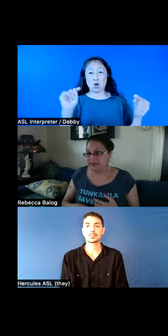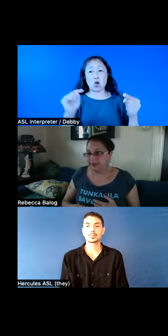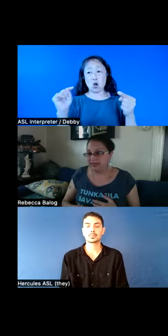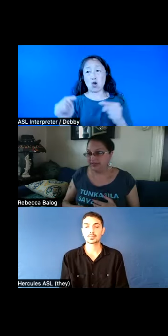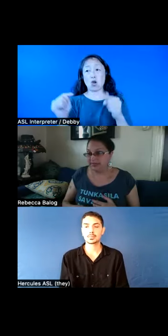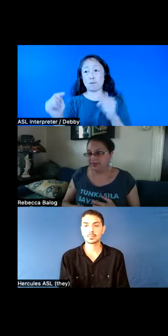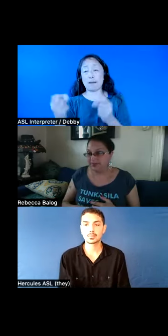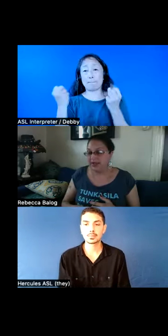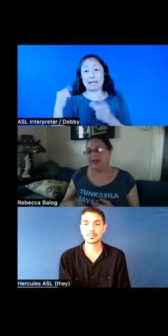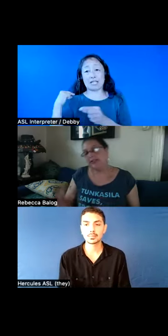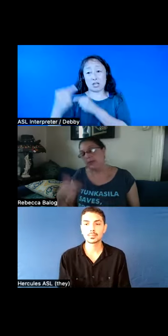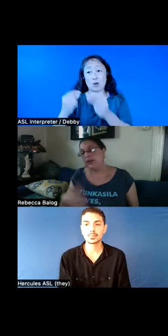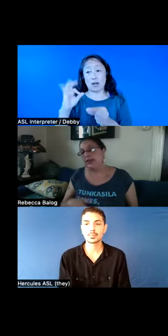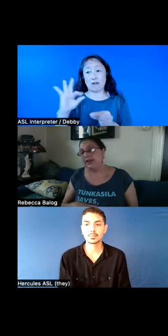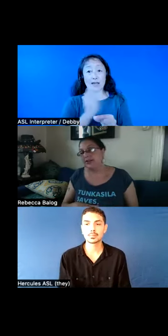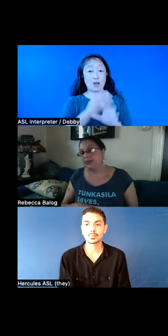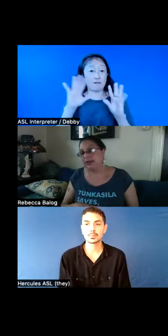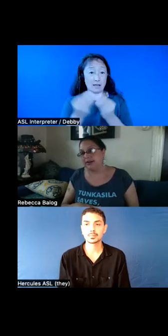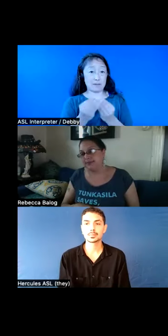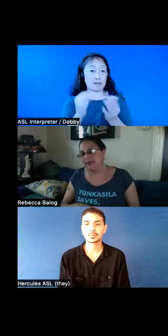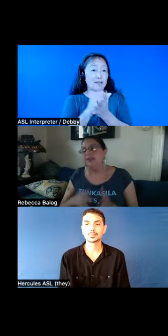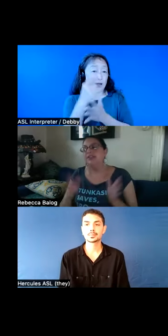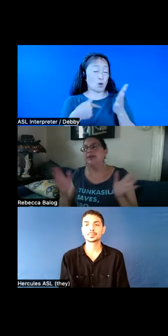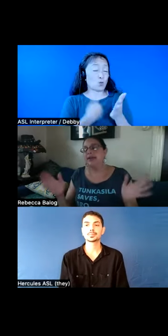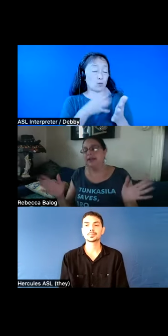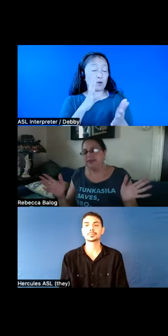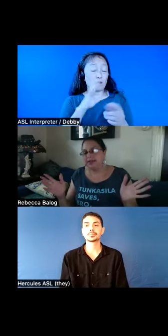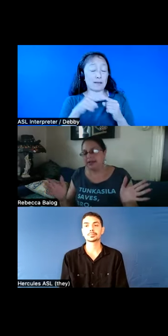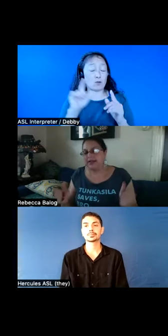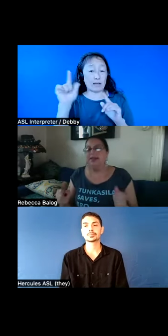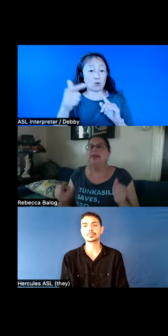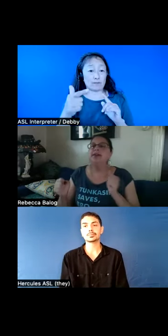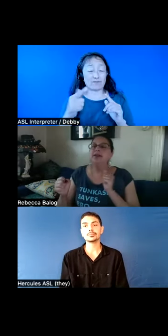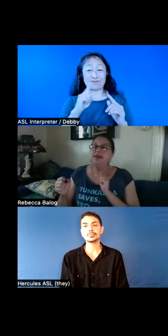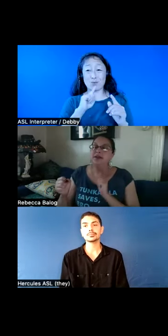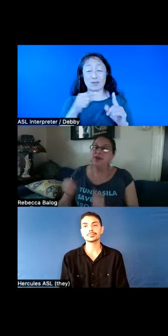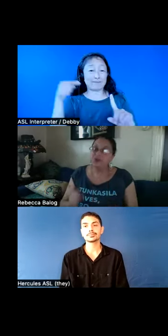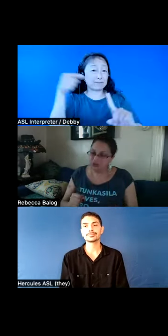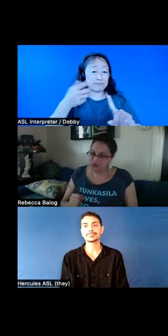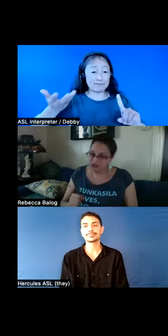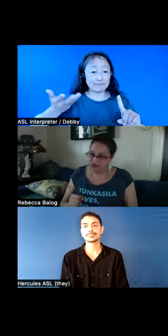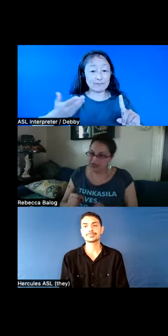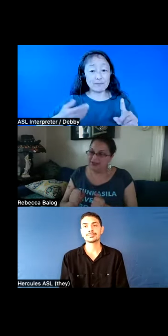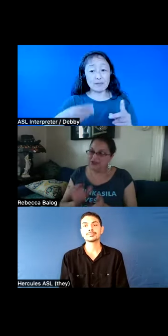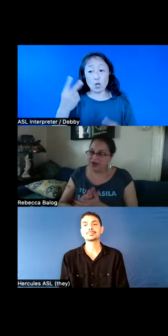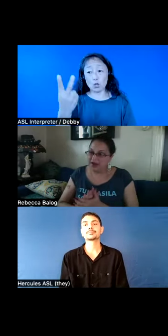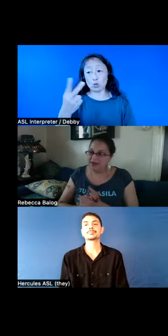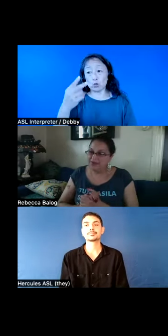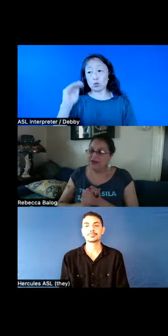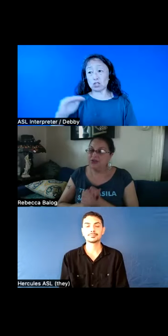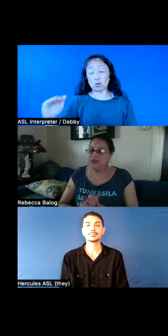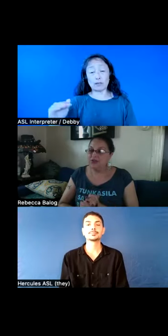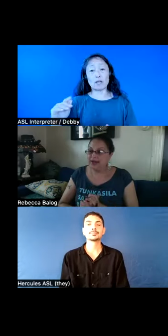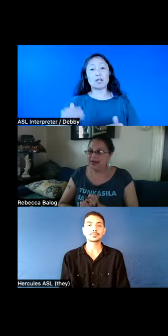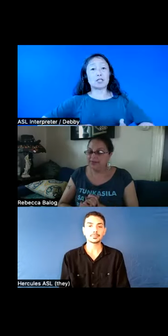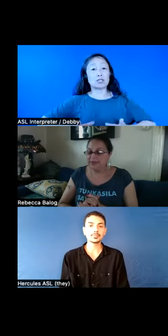of our families. And that's what we're going to get into later. So at the end of the day, those two children survived